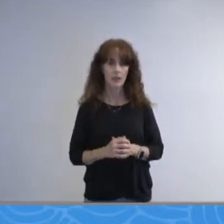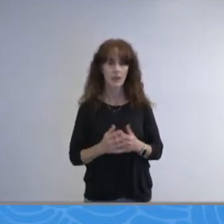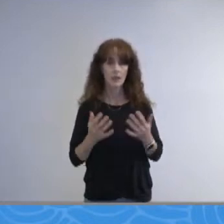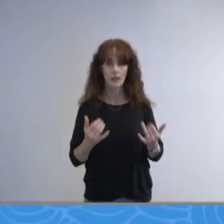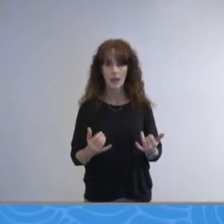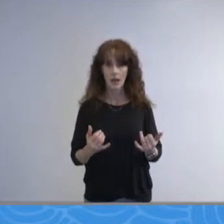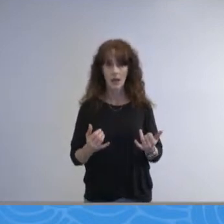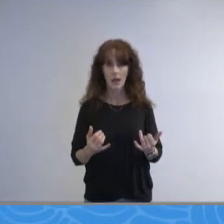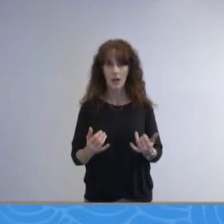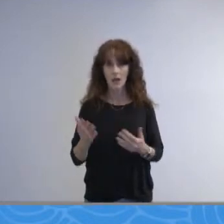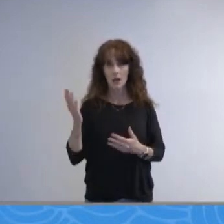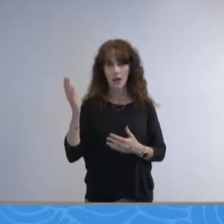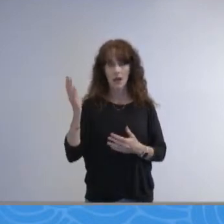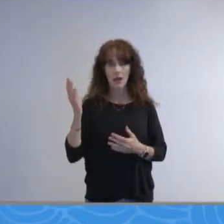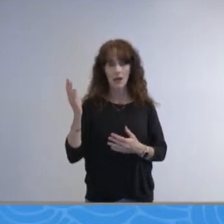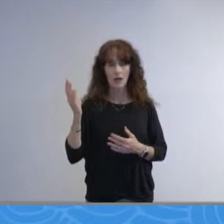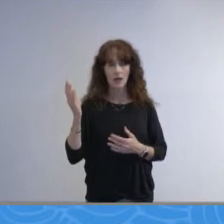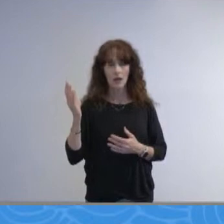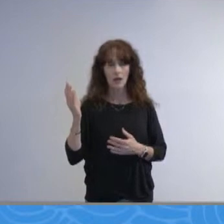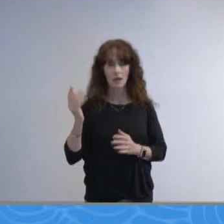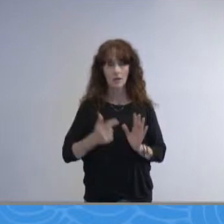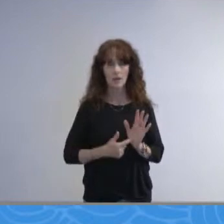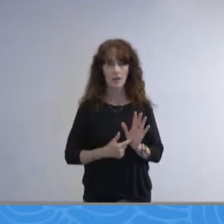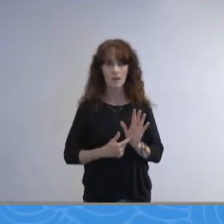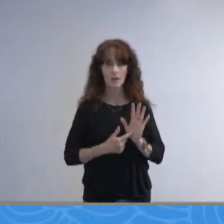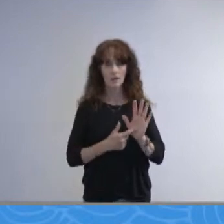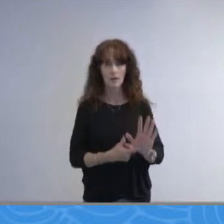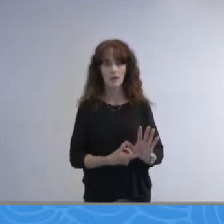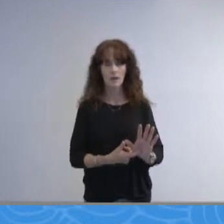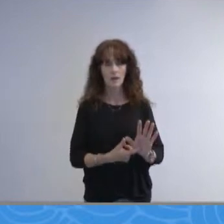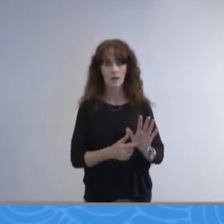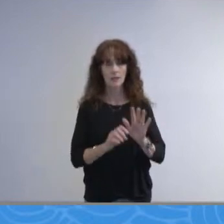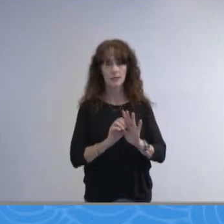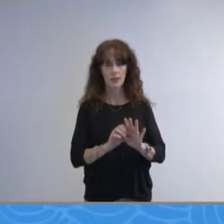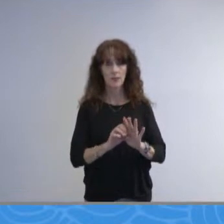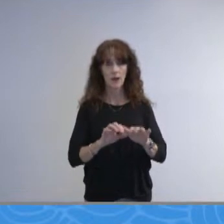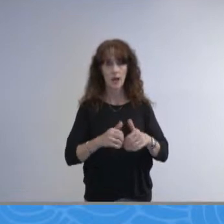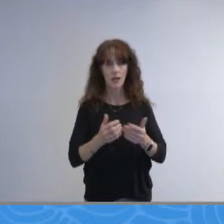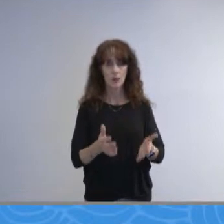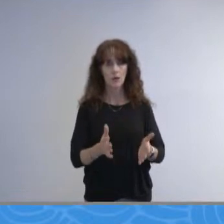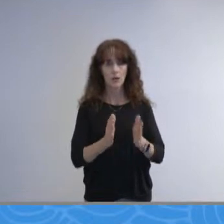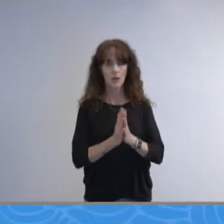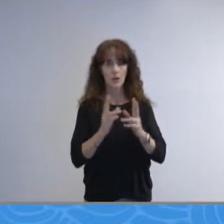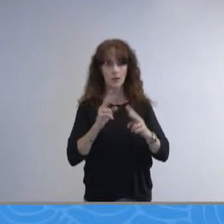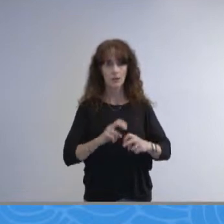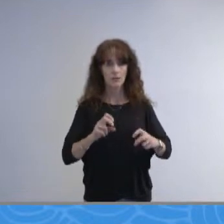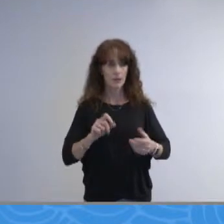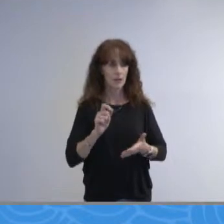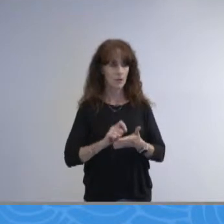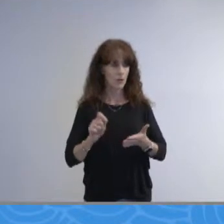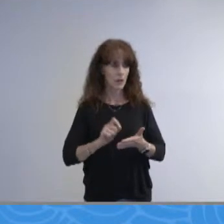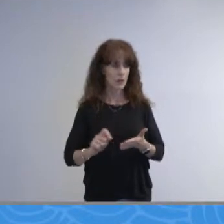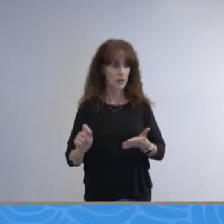Now I'm going to present a sample of how to request an assessment in writing.